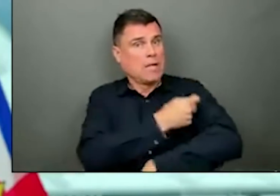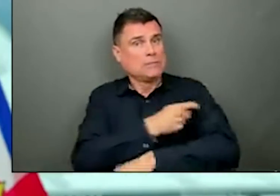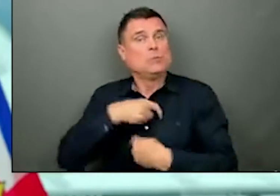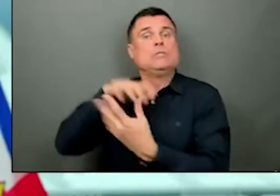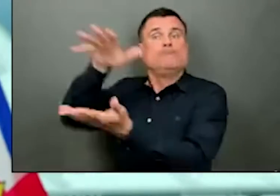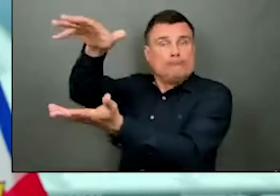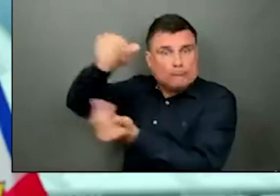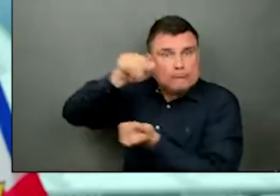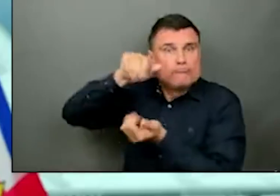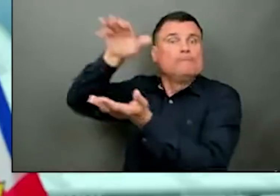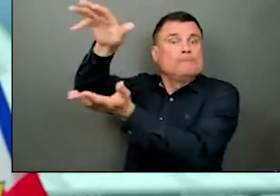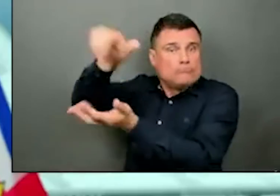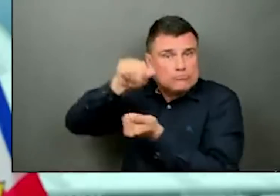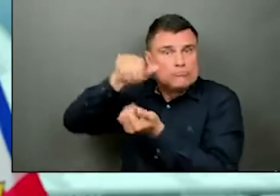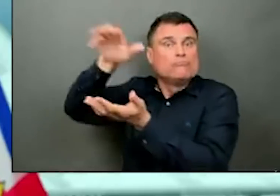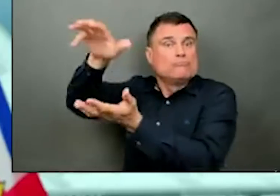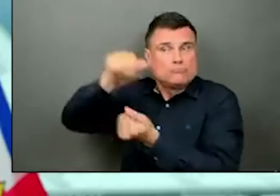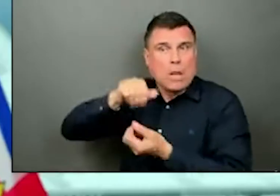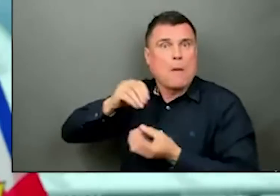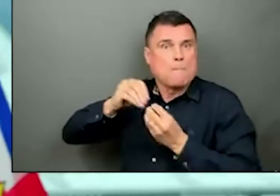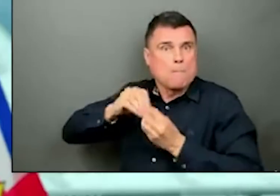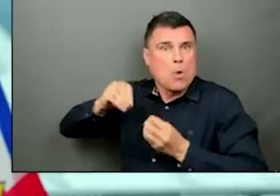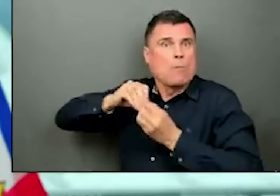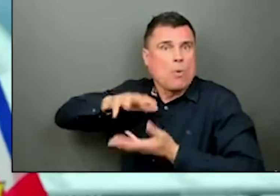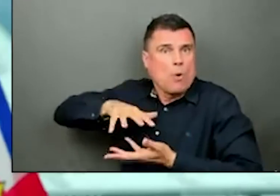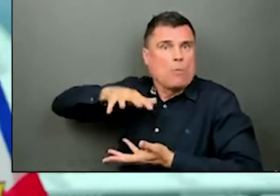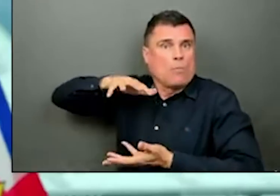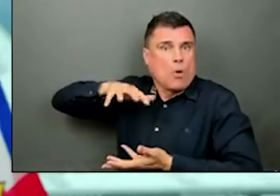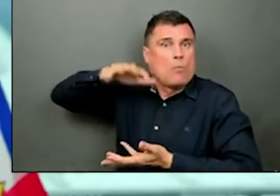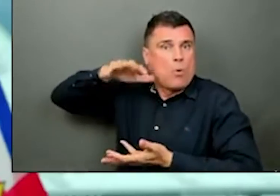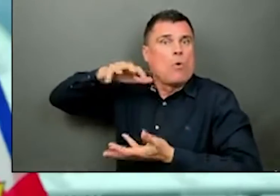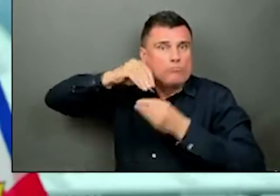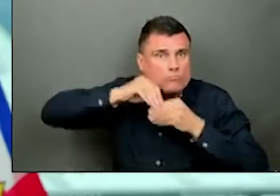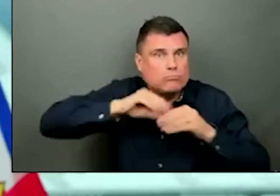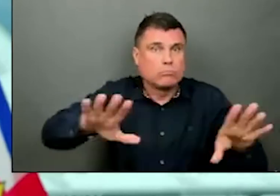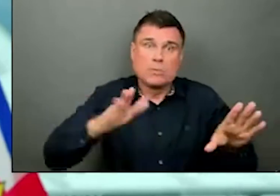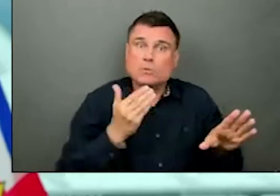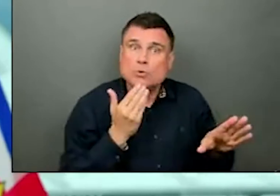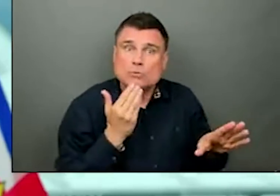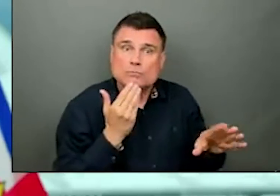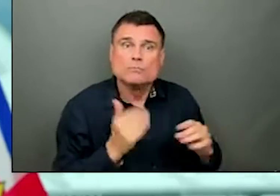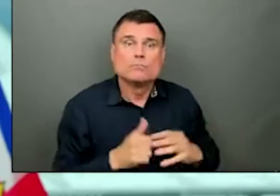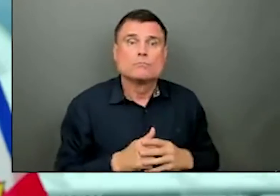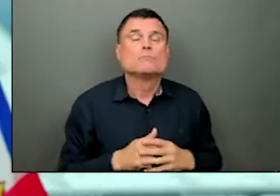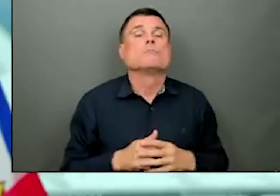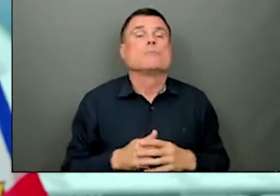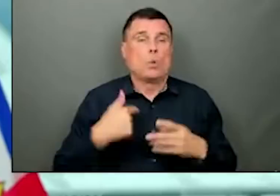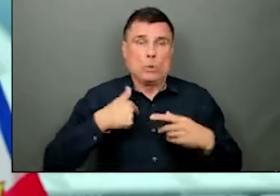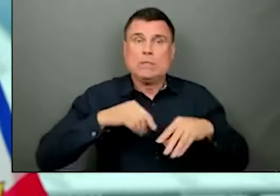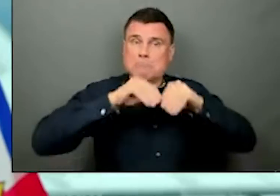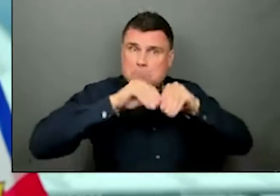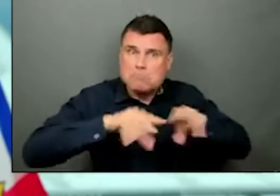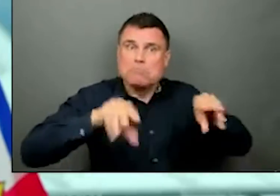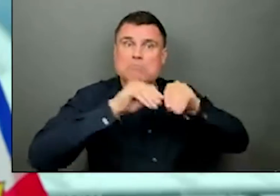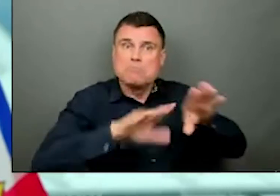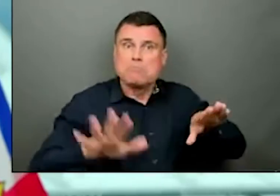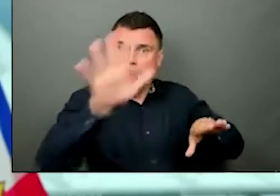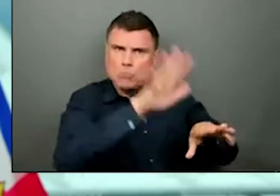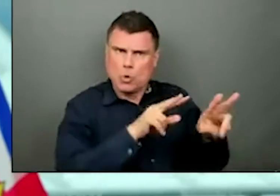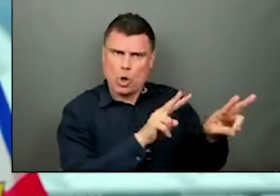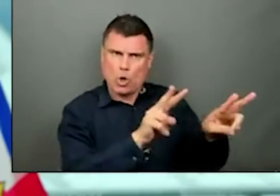through right now, what we're seeing is decreasing, slowly but surely, decreasing case rates in our